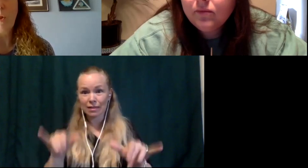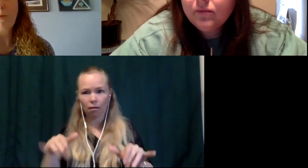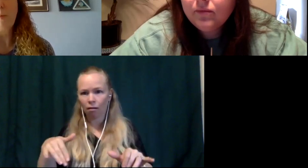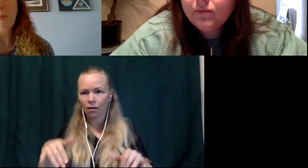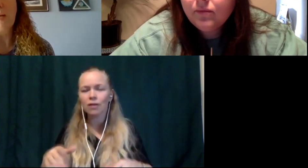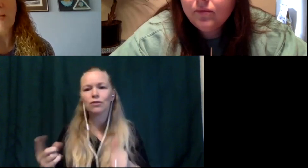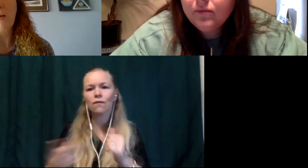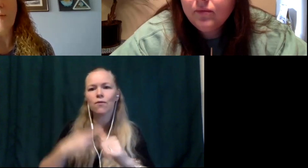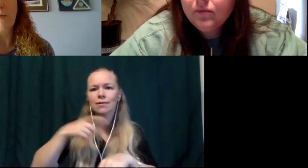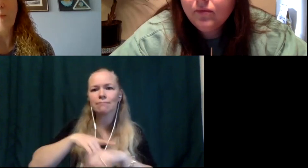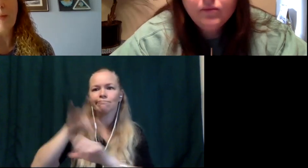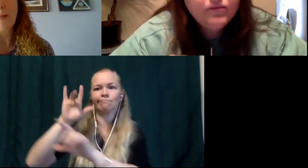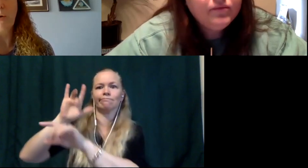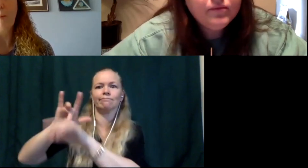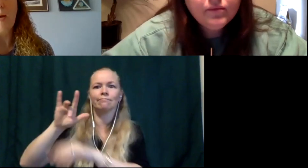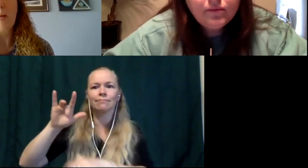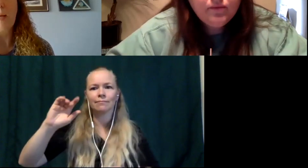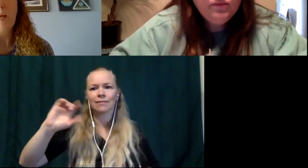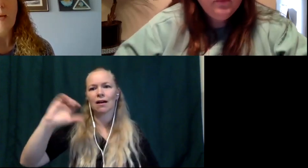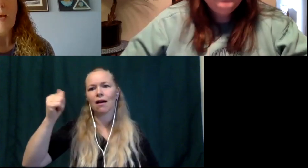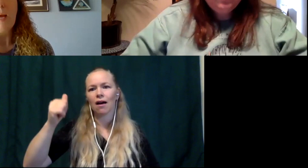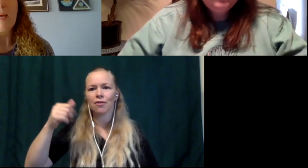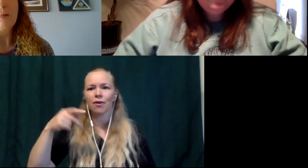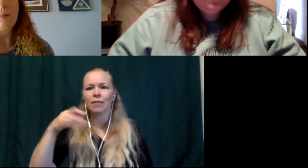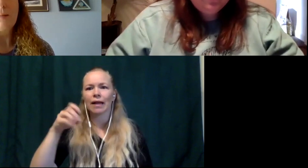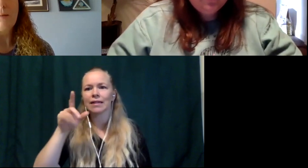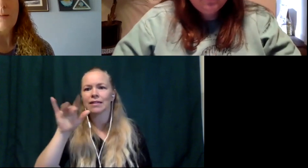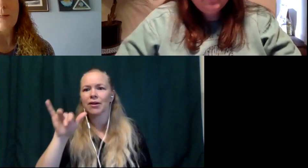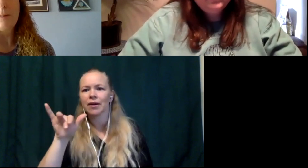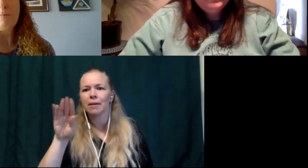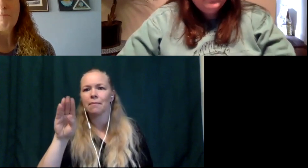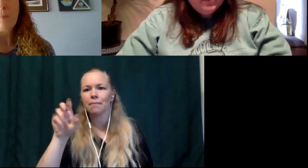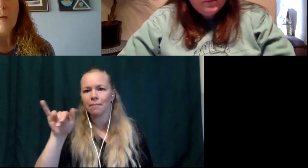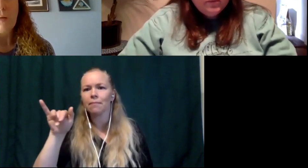first close-up study of another planetary body. And